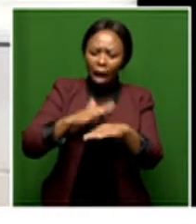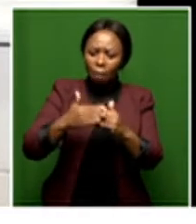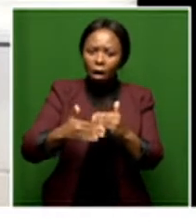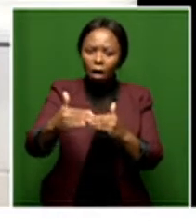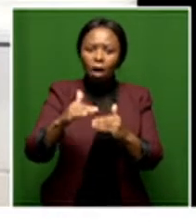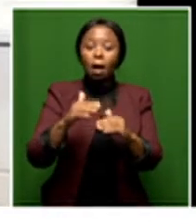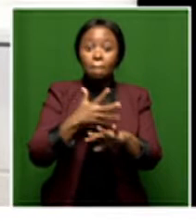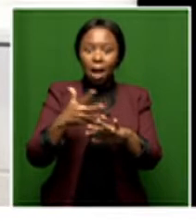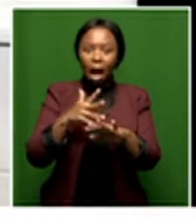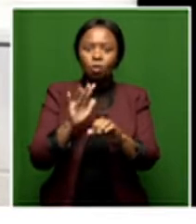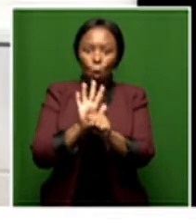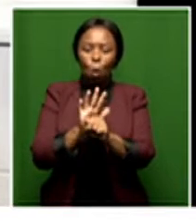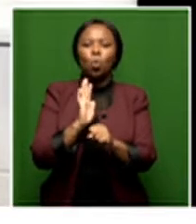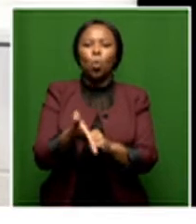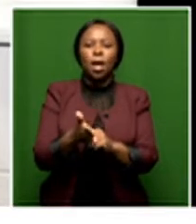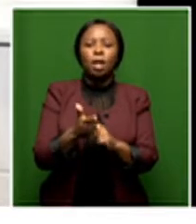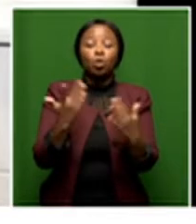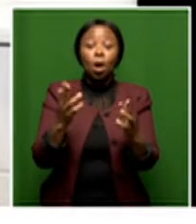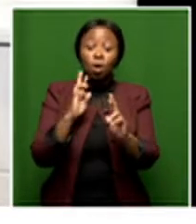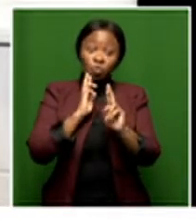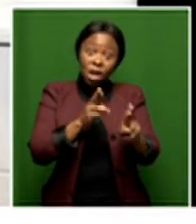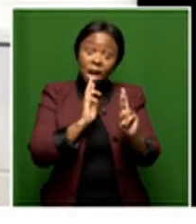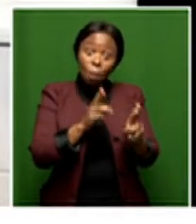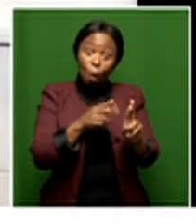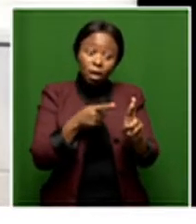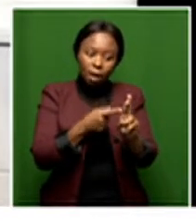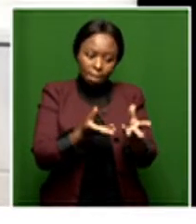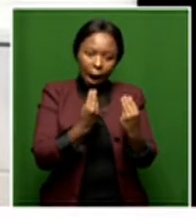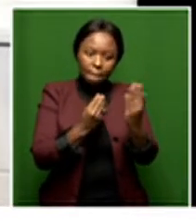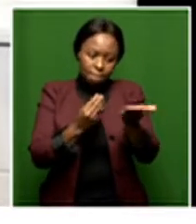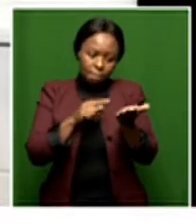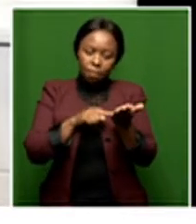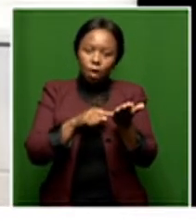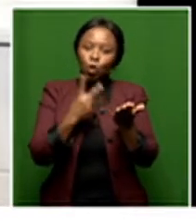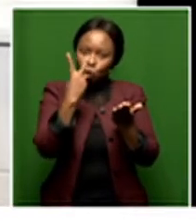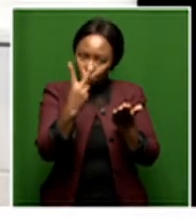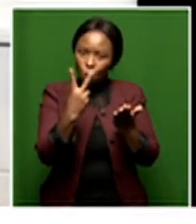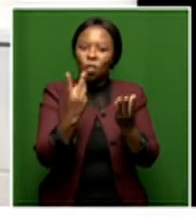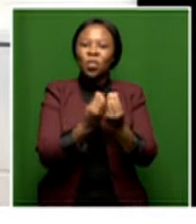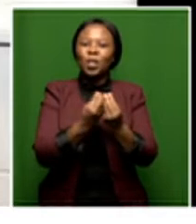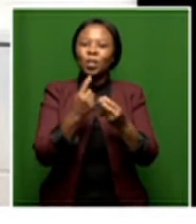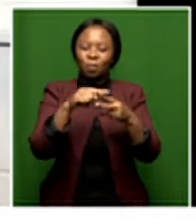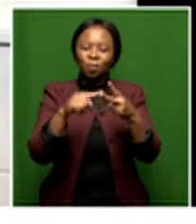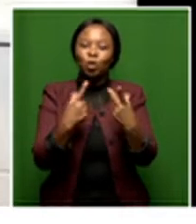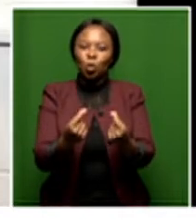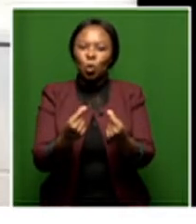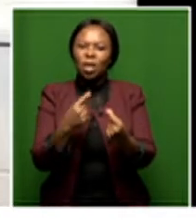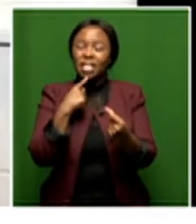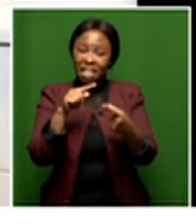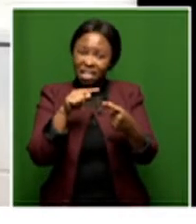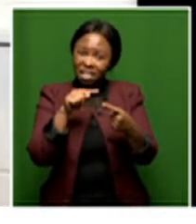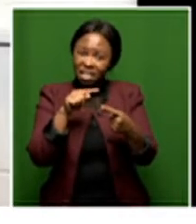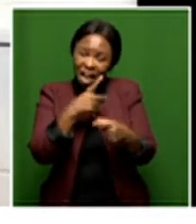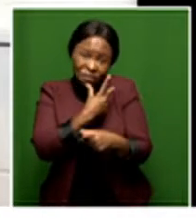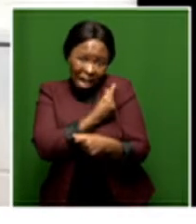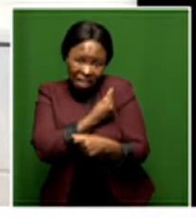to do with these, when you get these sorts of reports, is do two things. One of the things you have to say is this actually a side effect of a